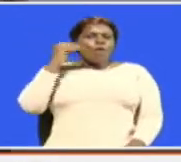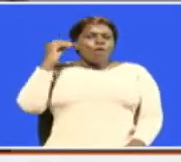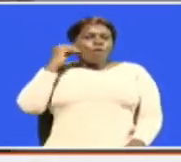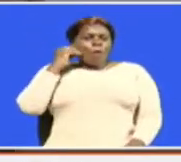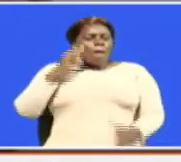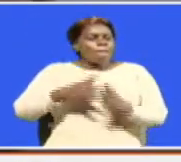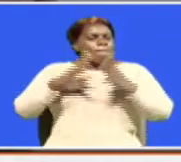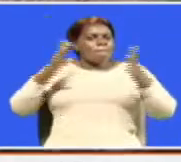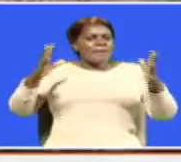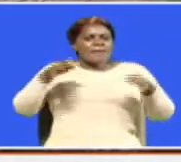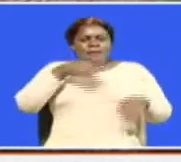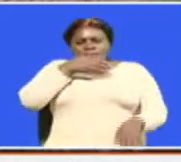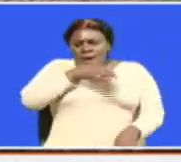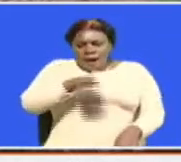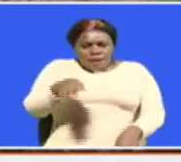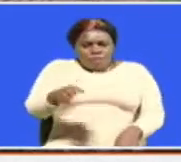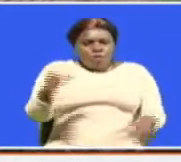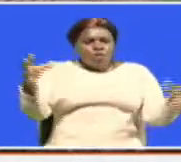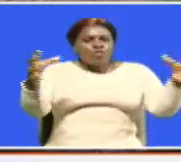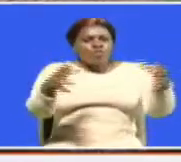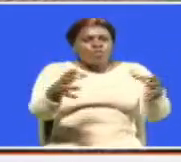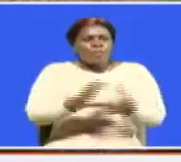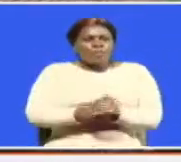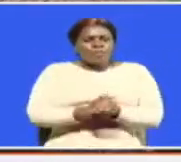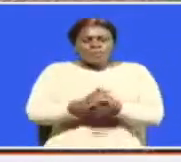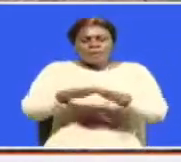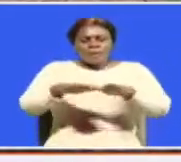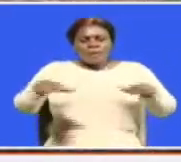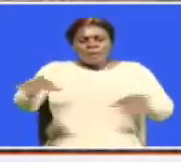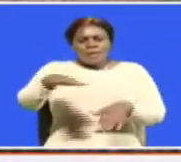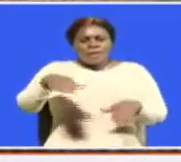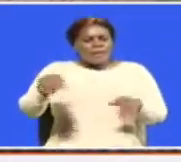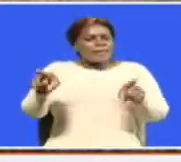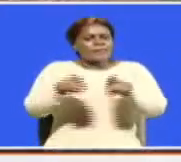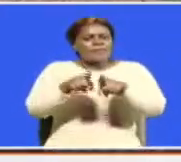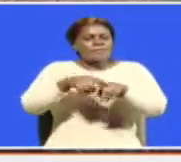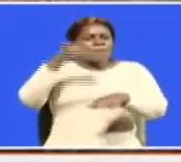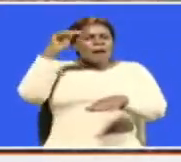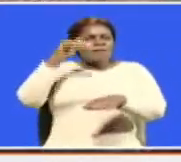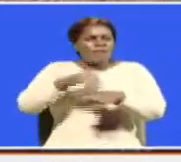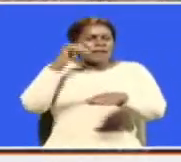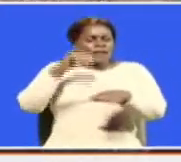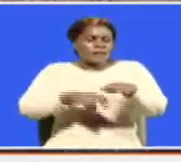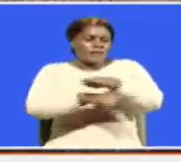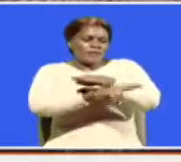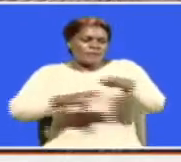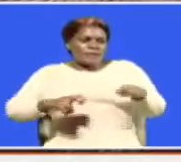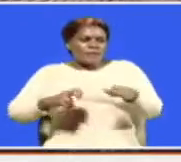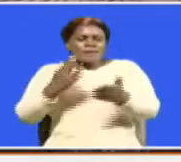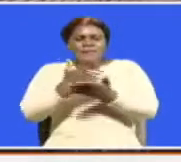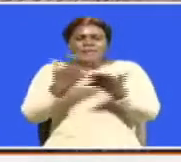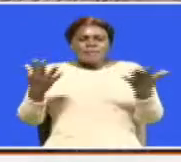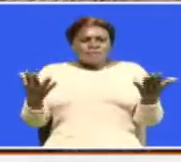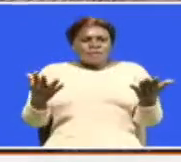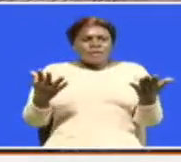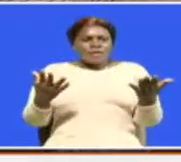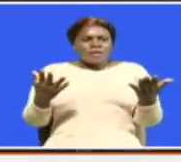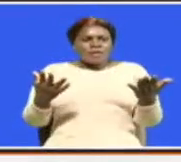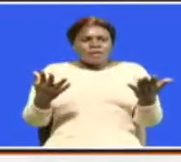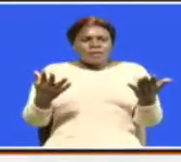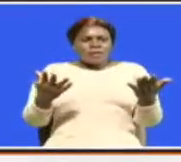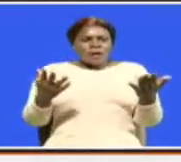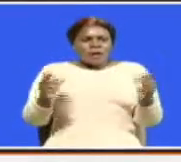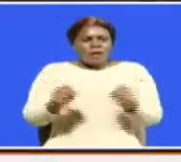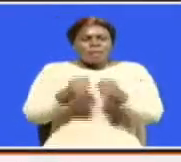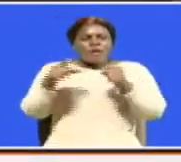Kenya's largest elephant herds. The park has not been spared the ravages of poaching, something that was not lost